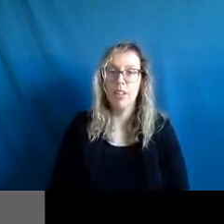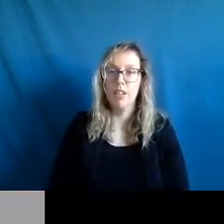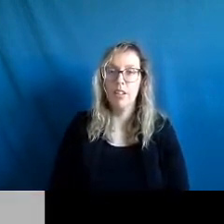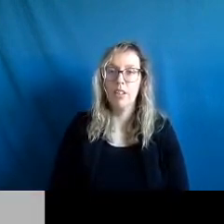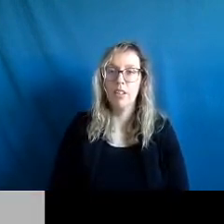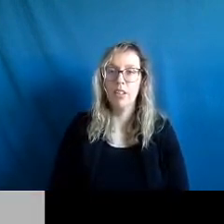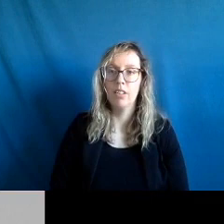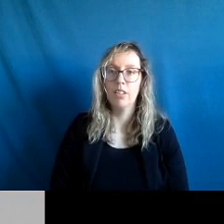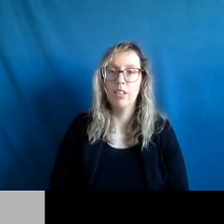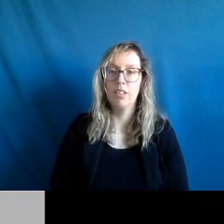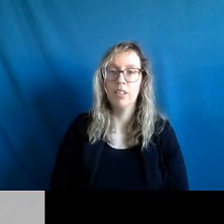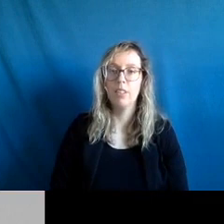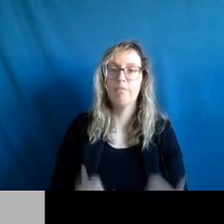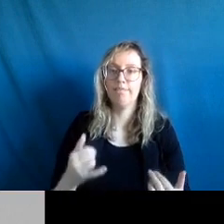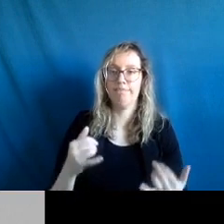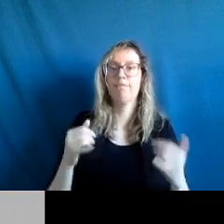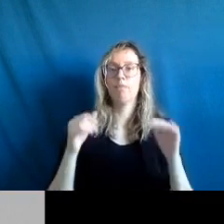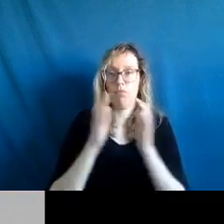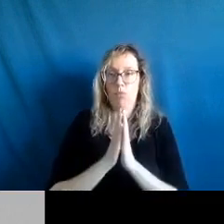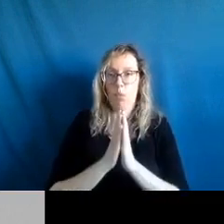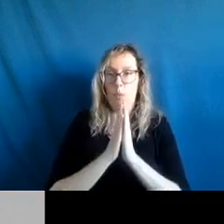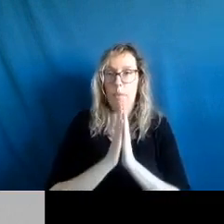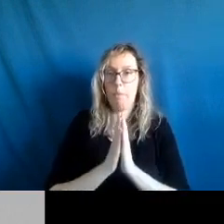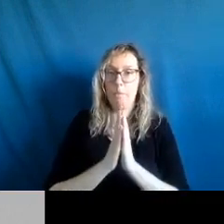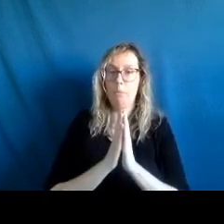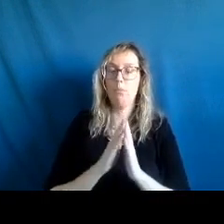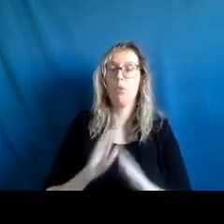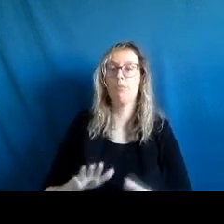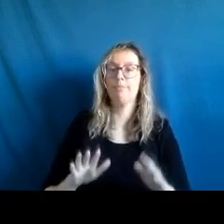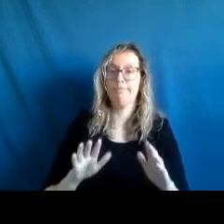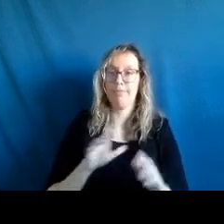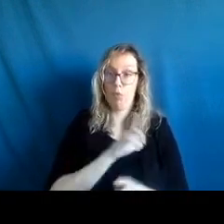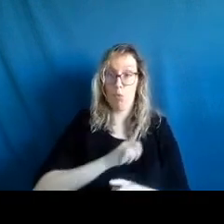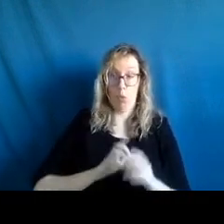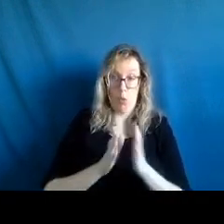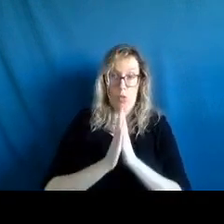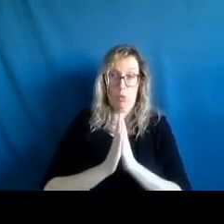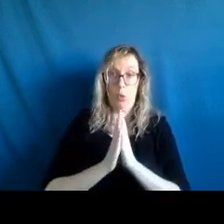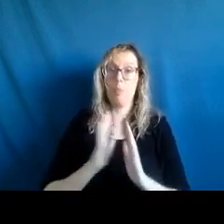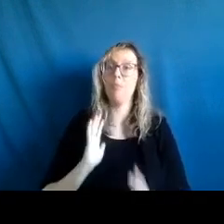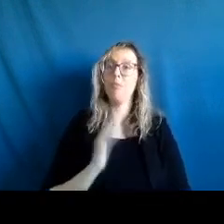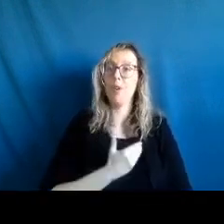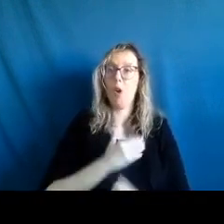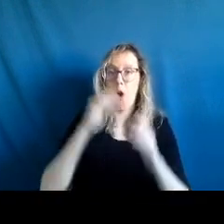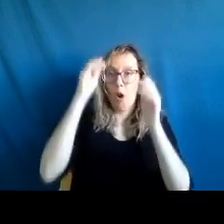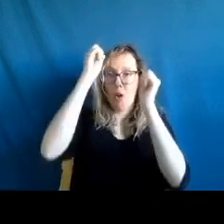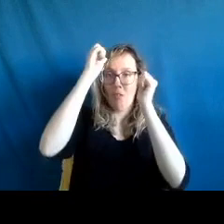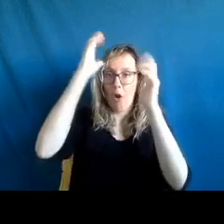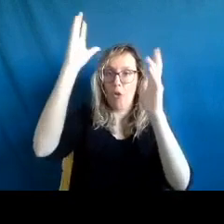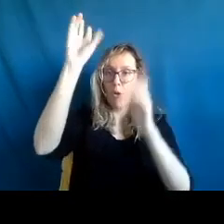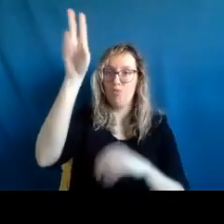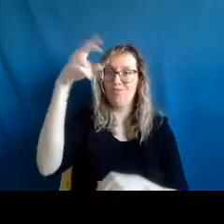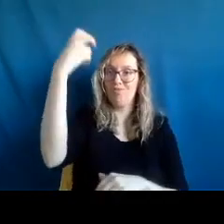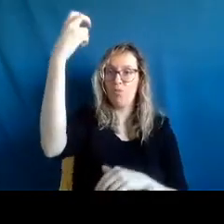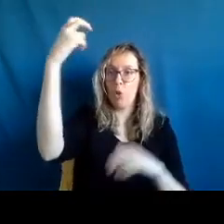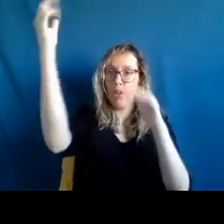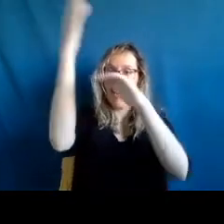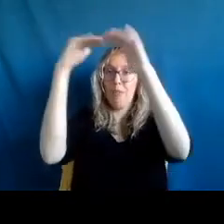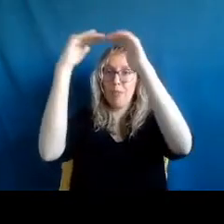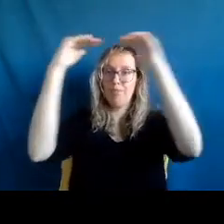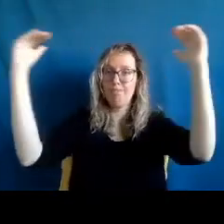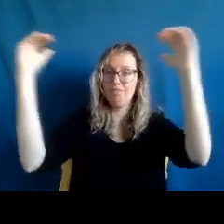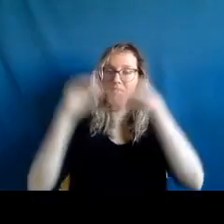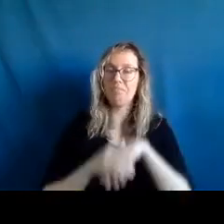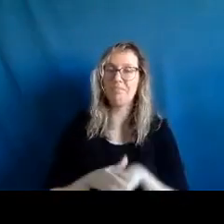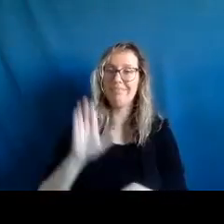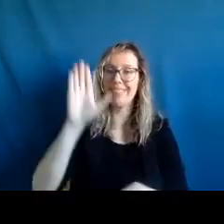Let us pray in the manner that Jesus taught us, saying, Our Father, who art in heaven, hallowed be thy